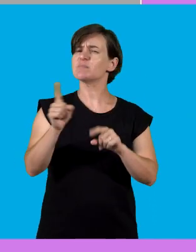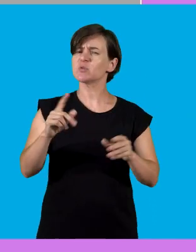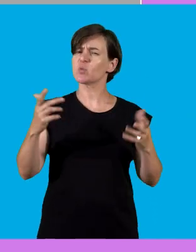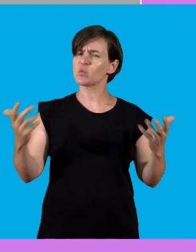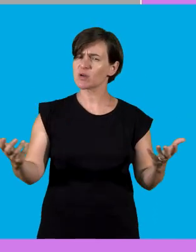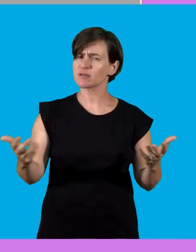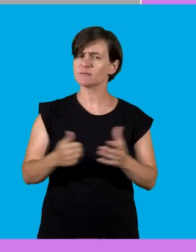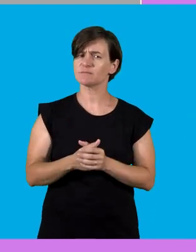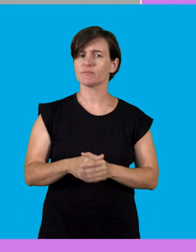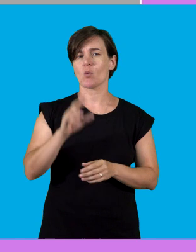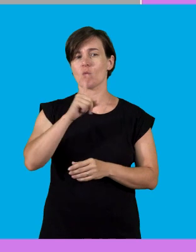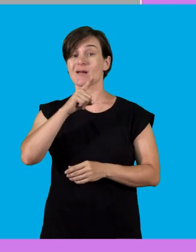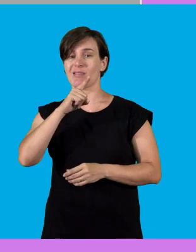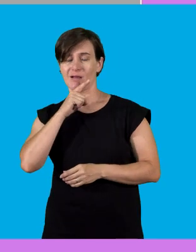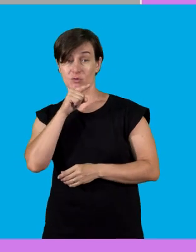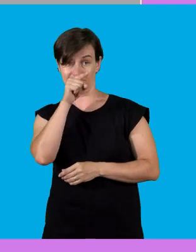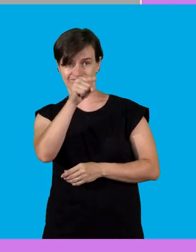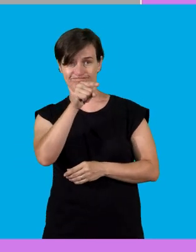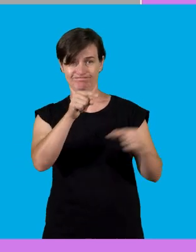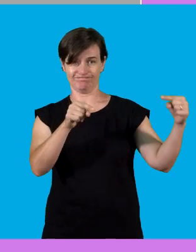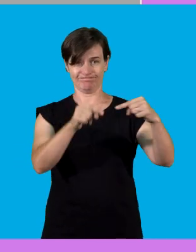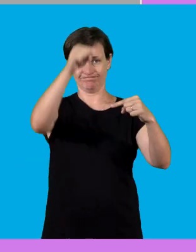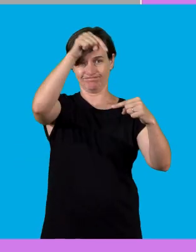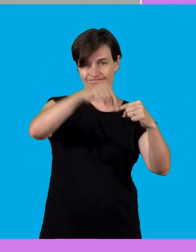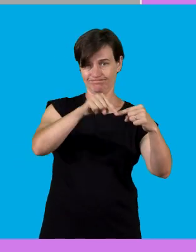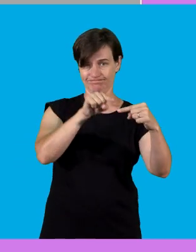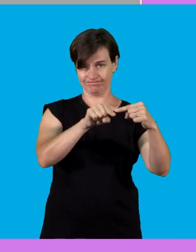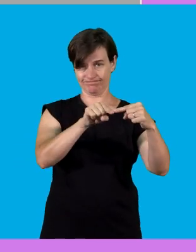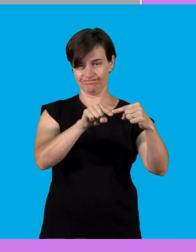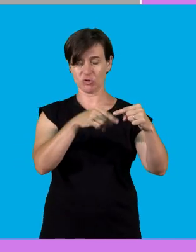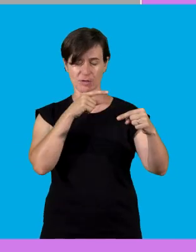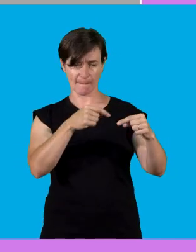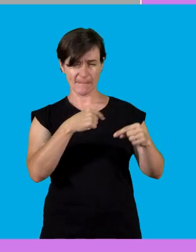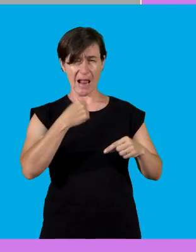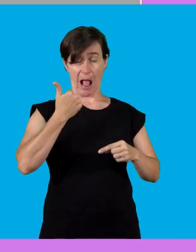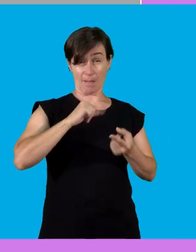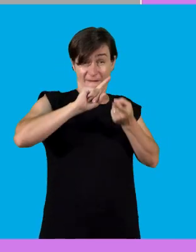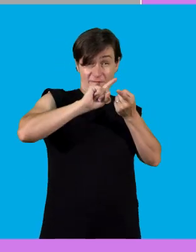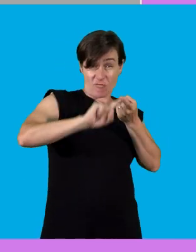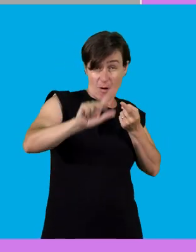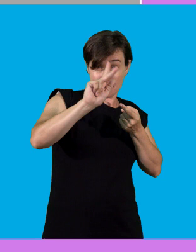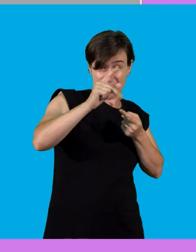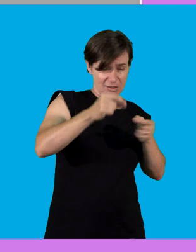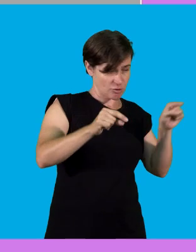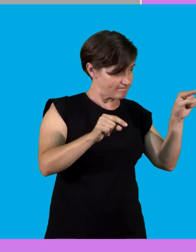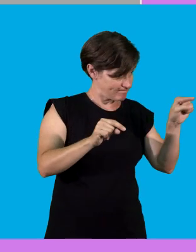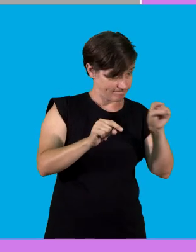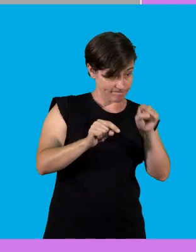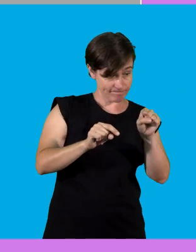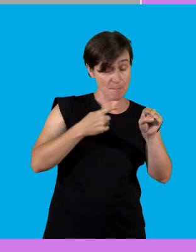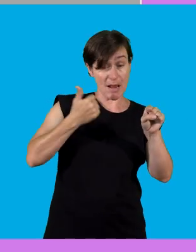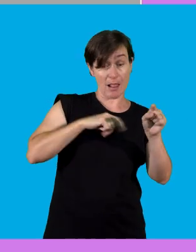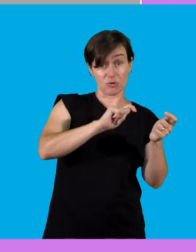is times with 1,000. So what did I do? I looked at the kilograms, and there where it